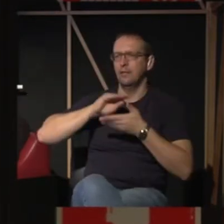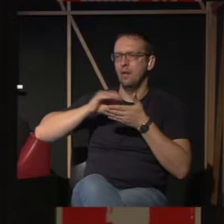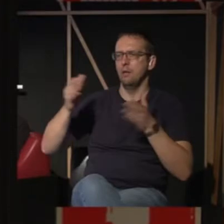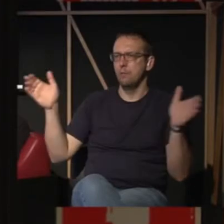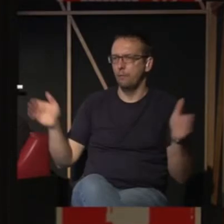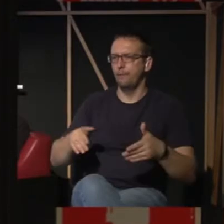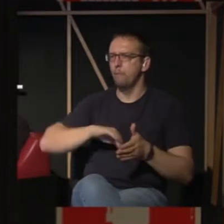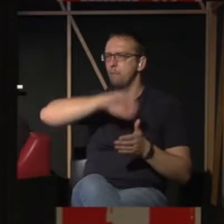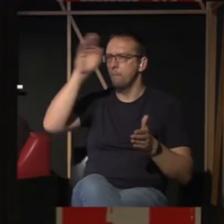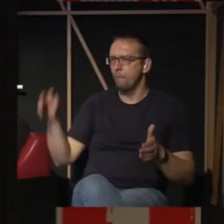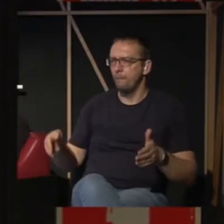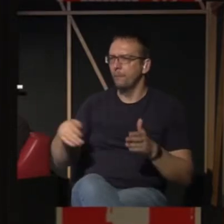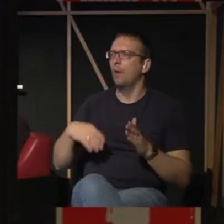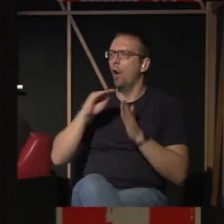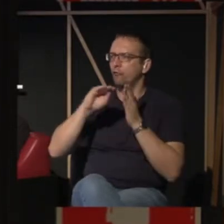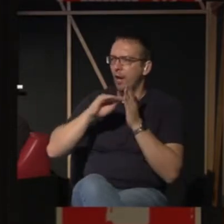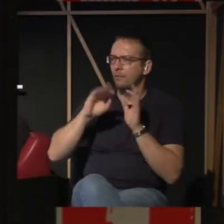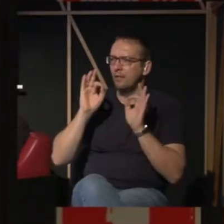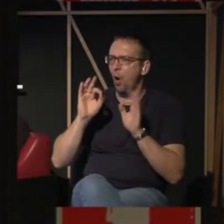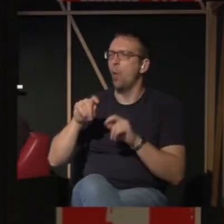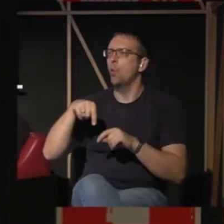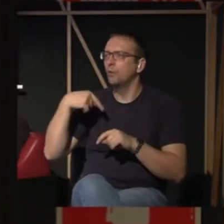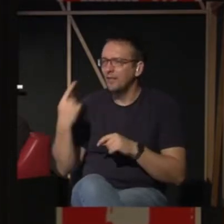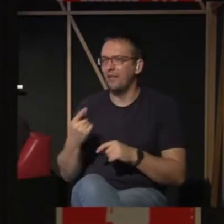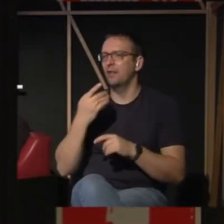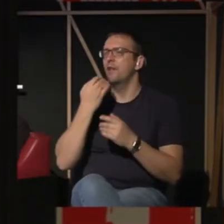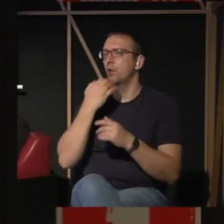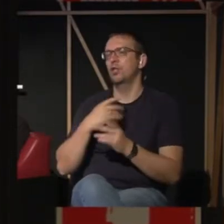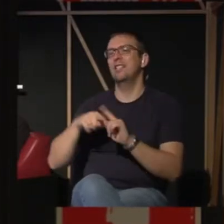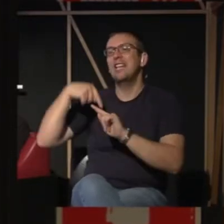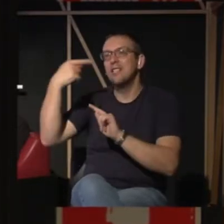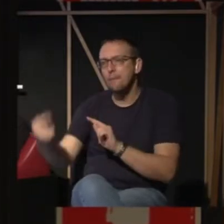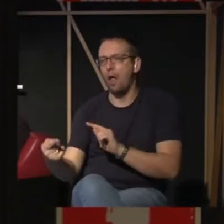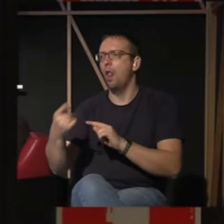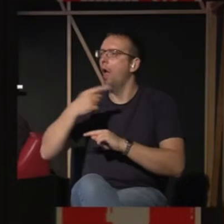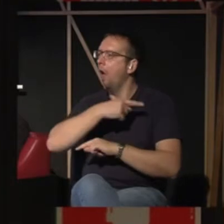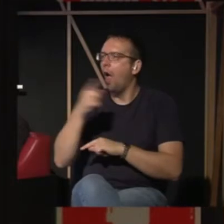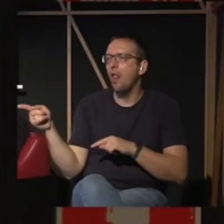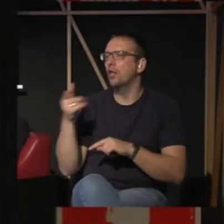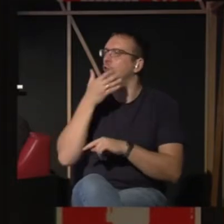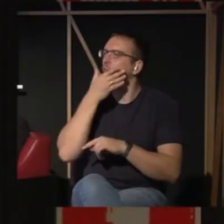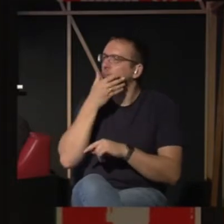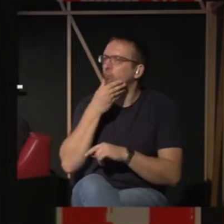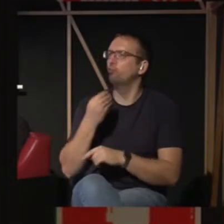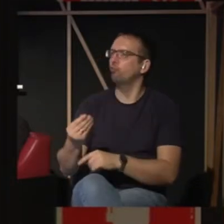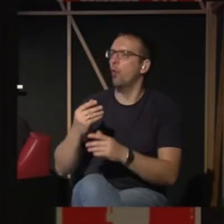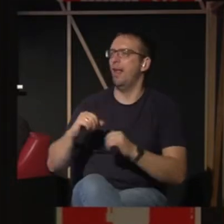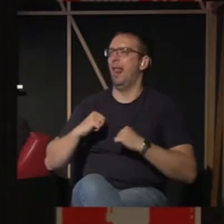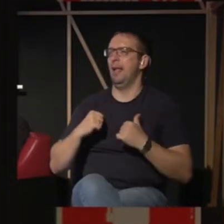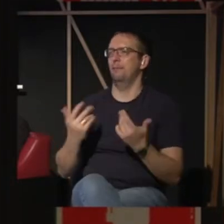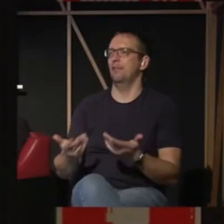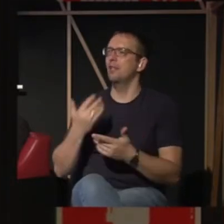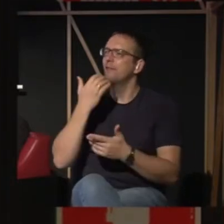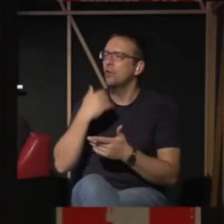actually allocated. There might be a few percentages off here and there, still pending final reconciliation. This